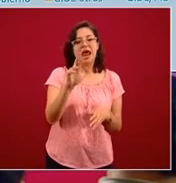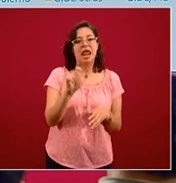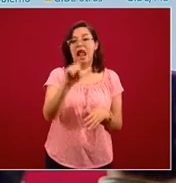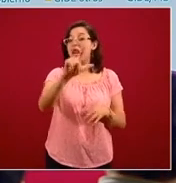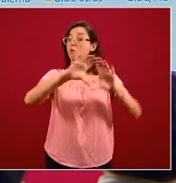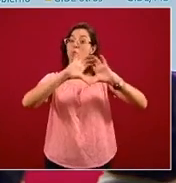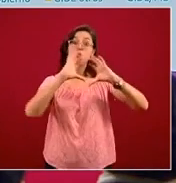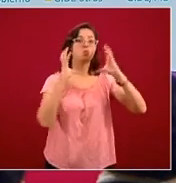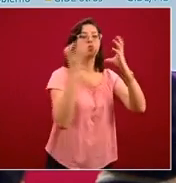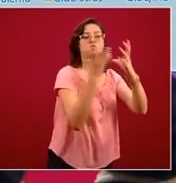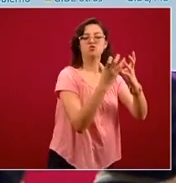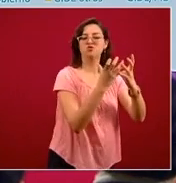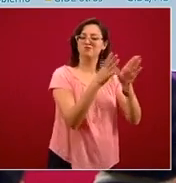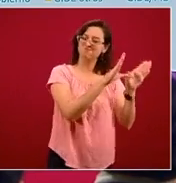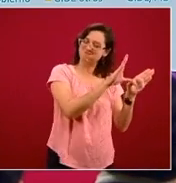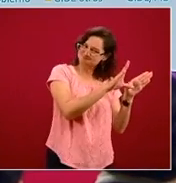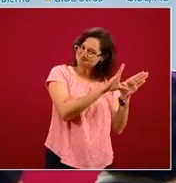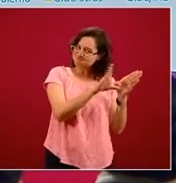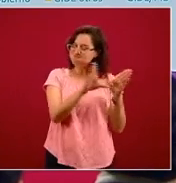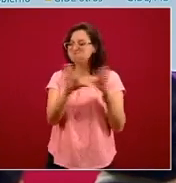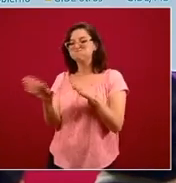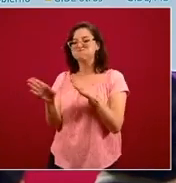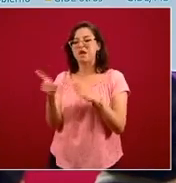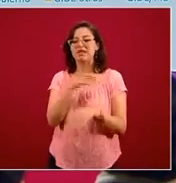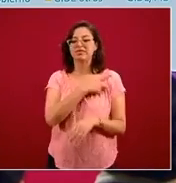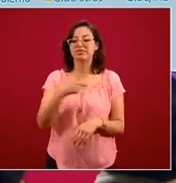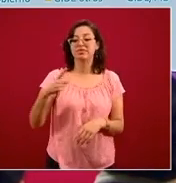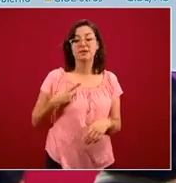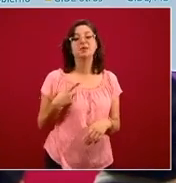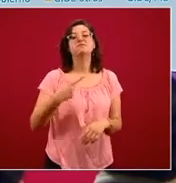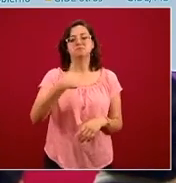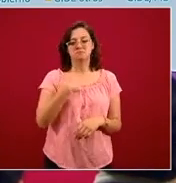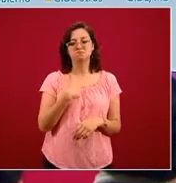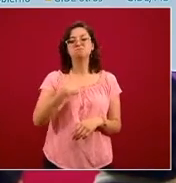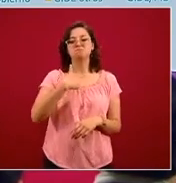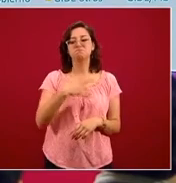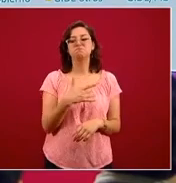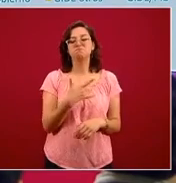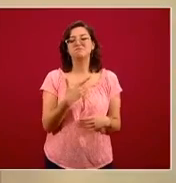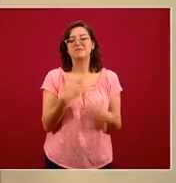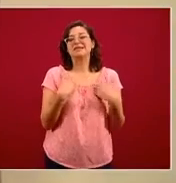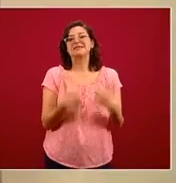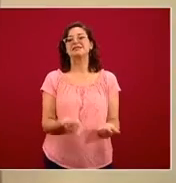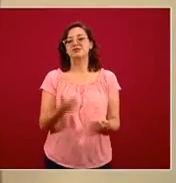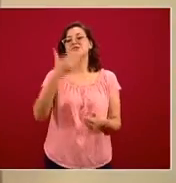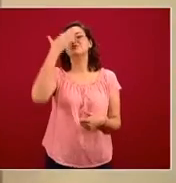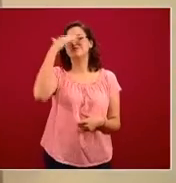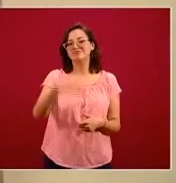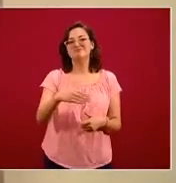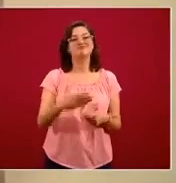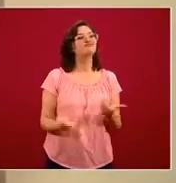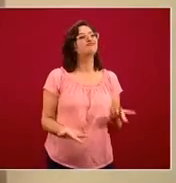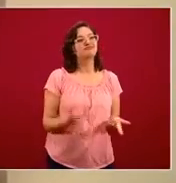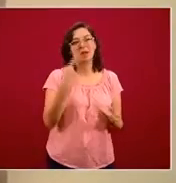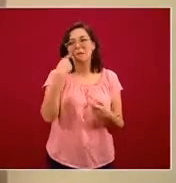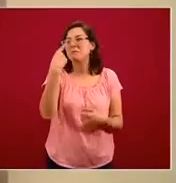neoliberal system that we're living under. I'm convinced, just like many people are, that this is a